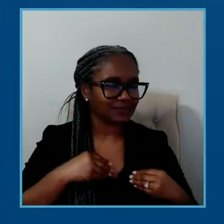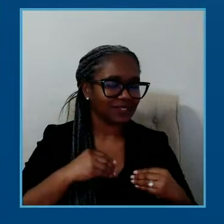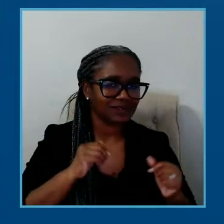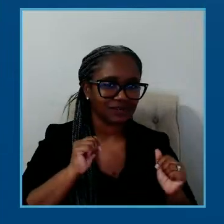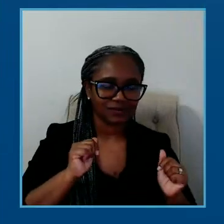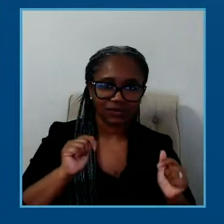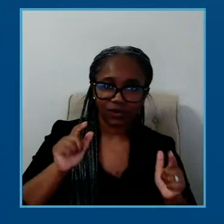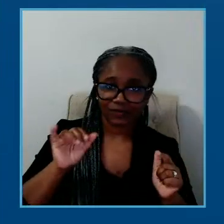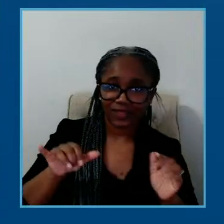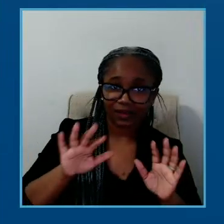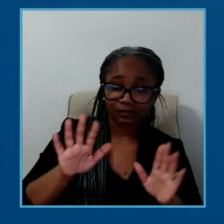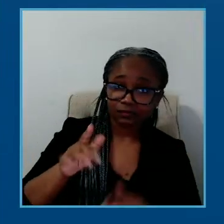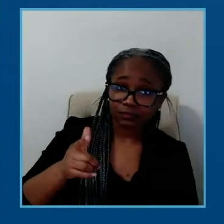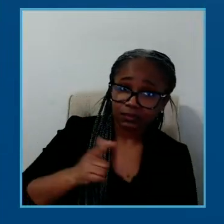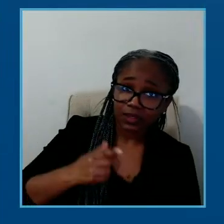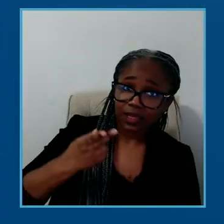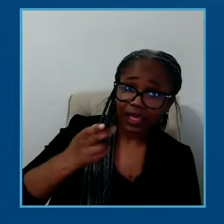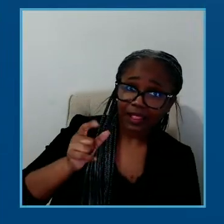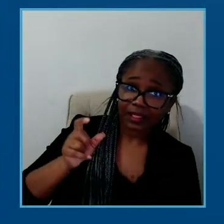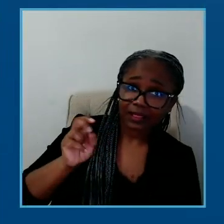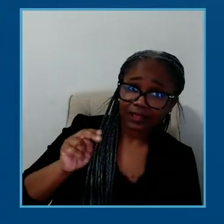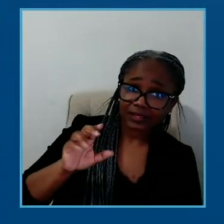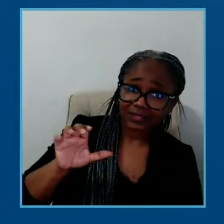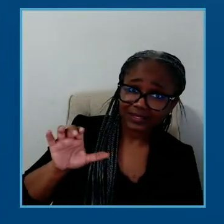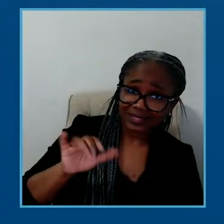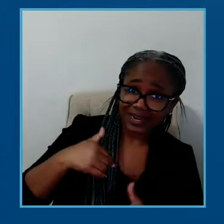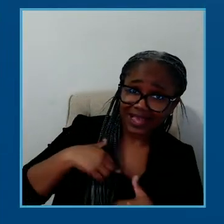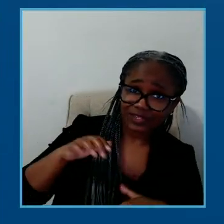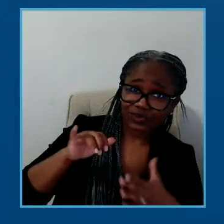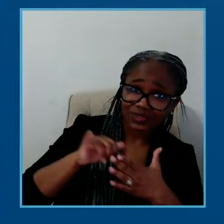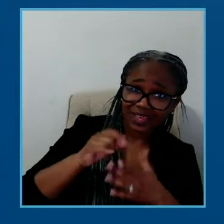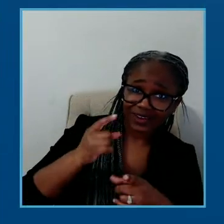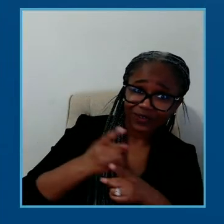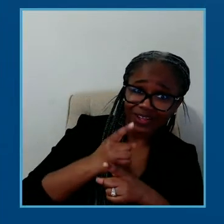I do that correctly in terms of the parliamentary side of it?